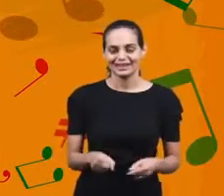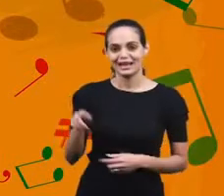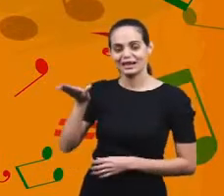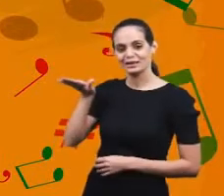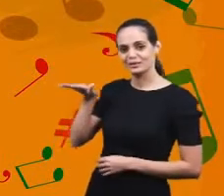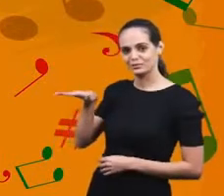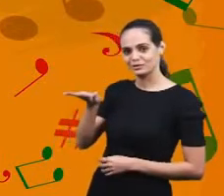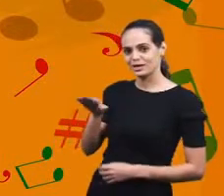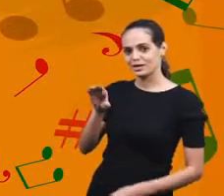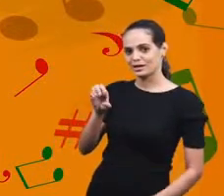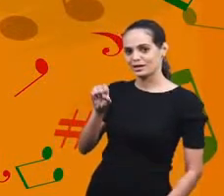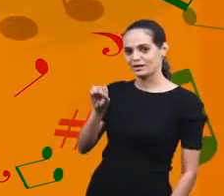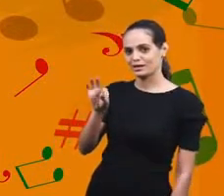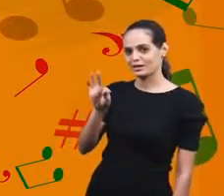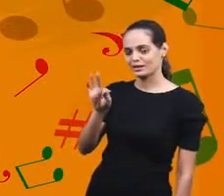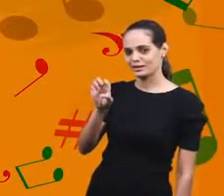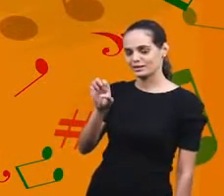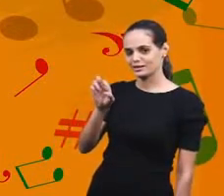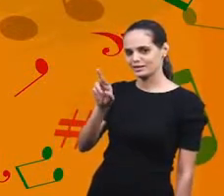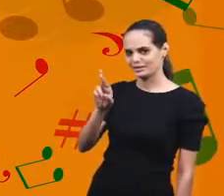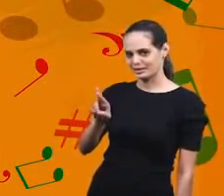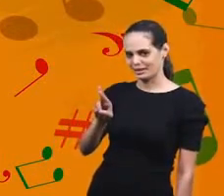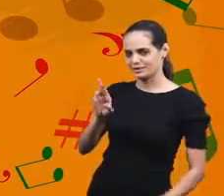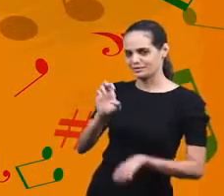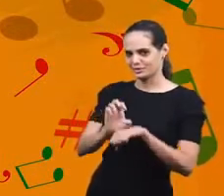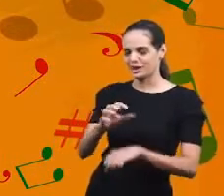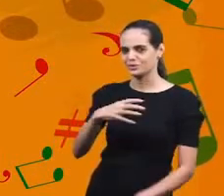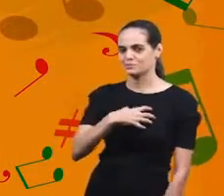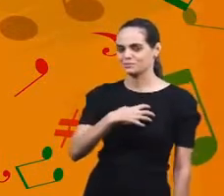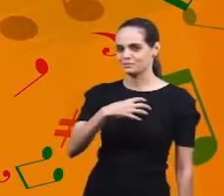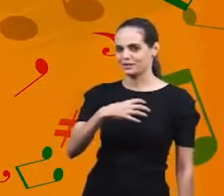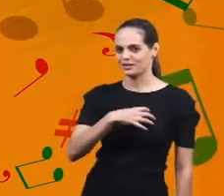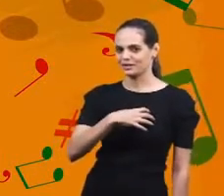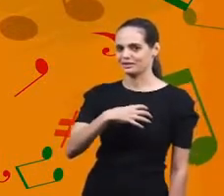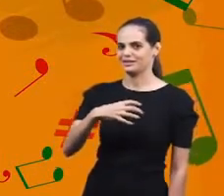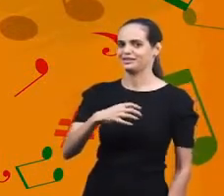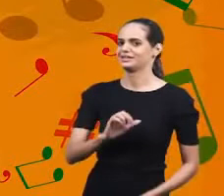The intermediate Esther from Barreira, state of Bahia.